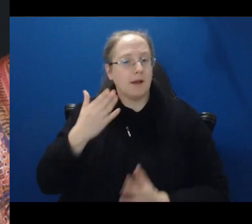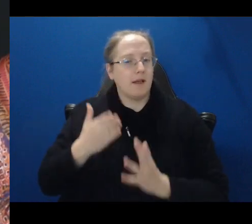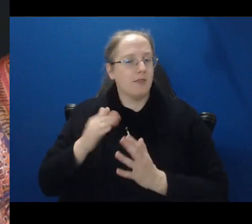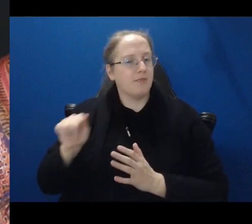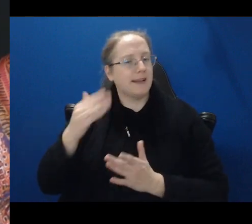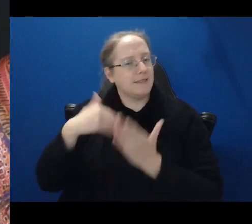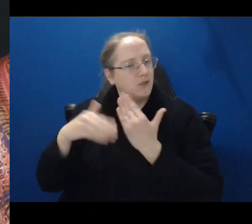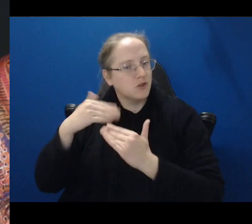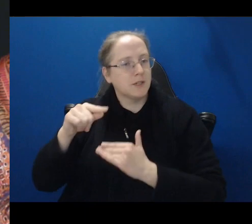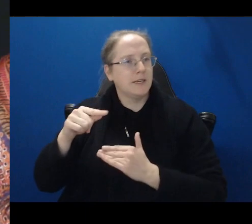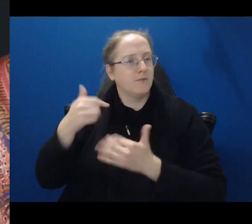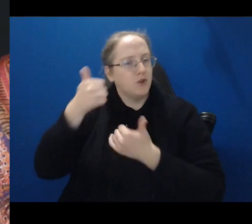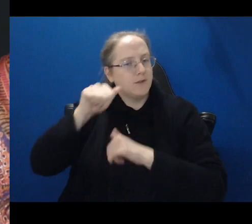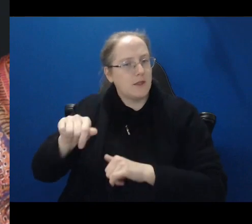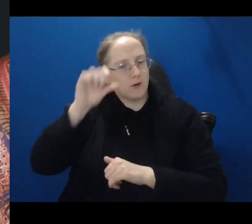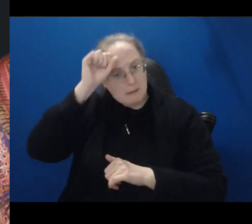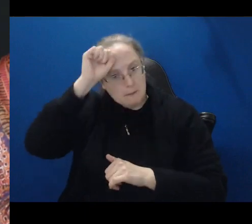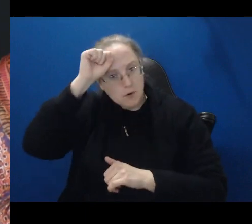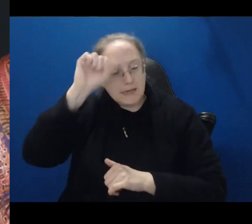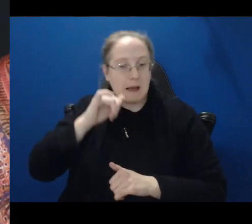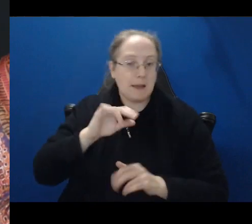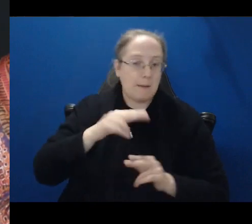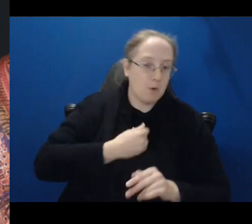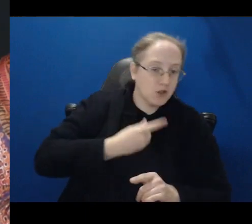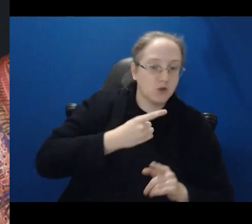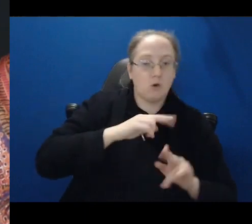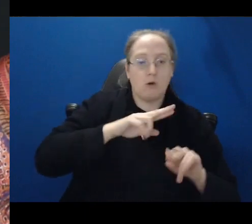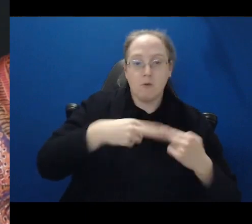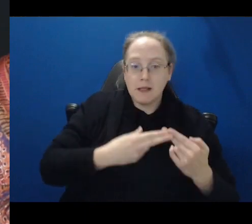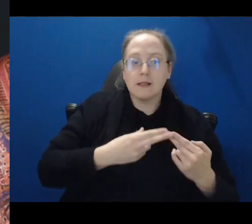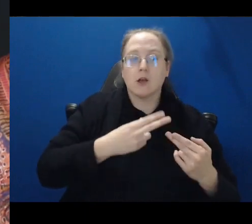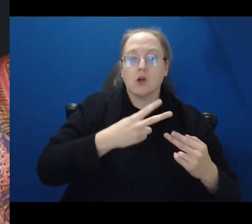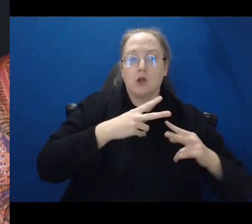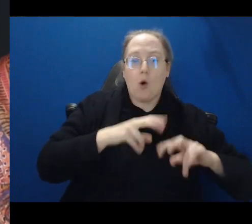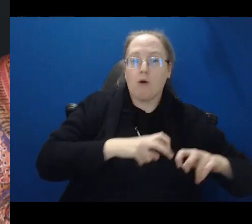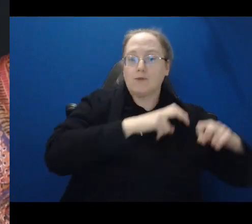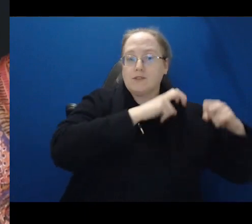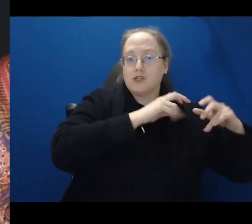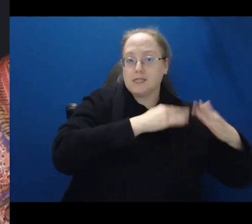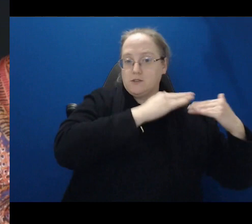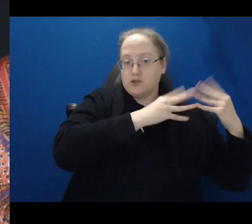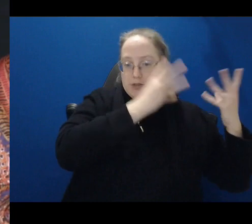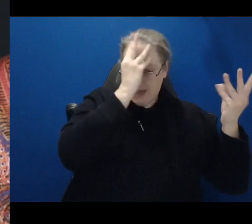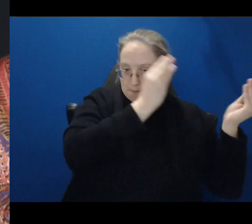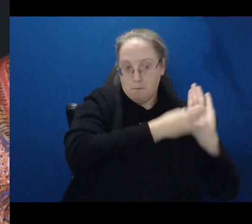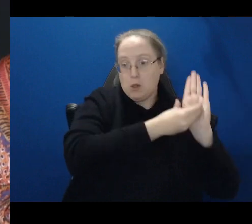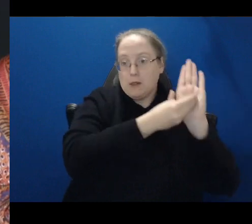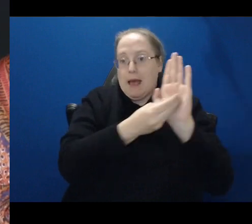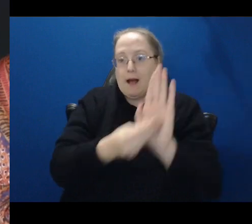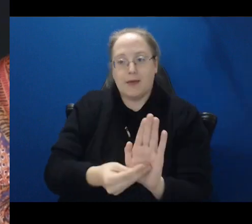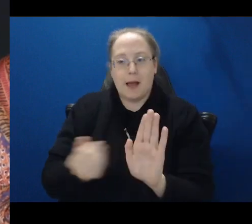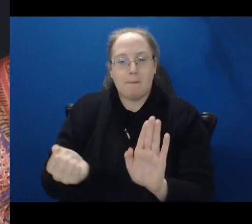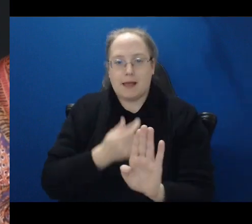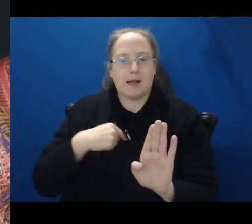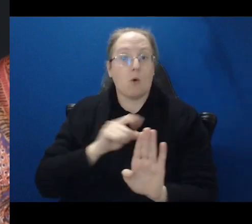whether, they're personal, familial, archival, to our attention. So we